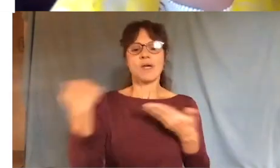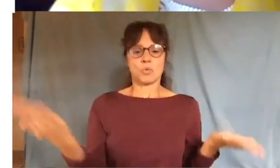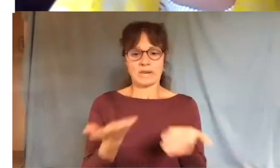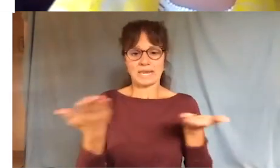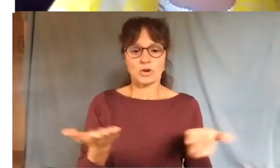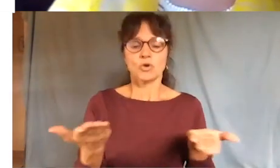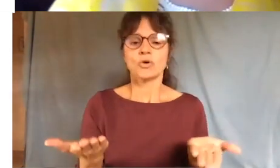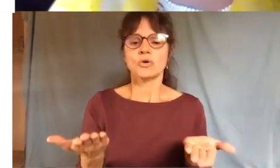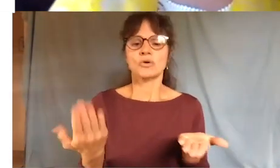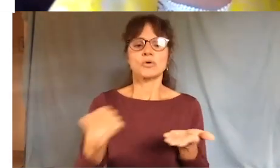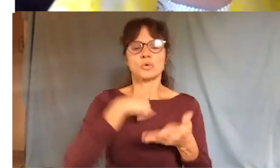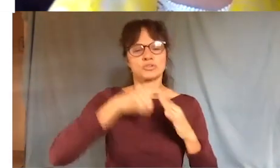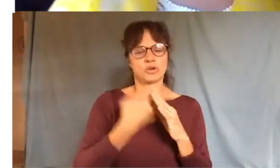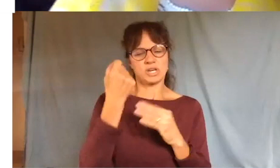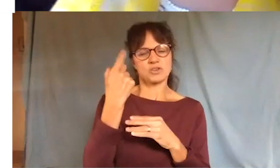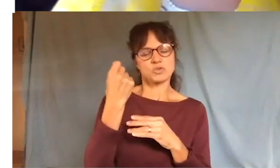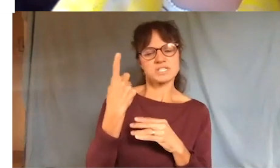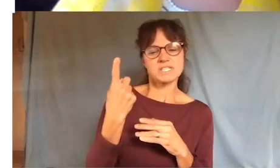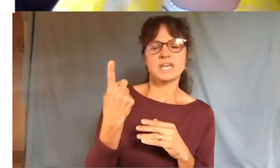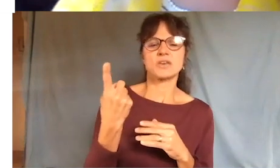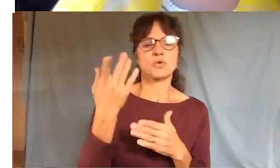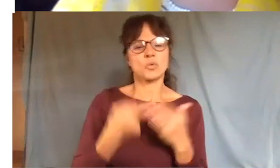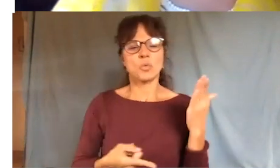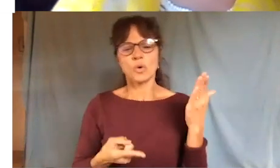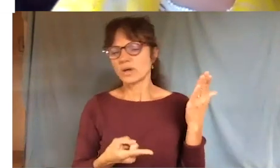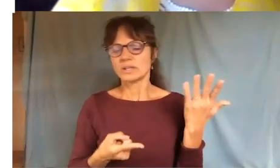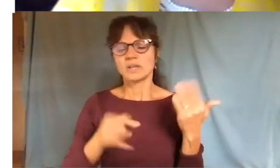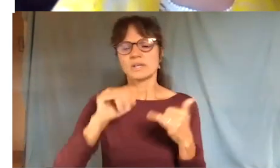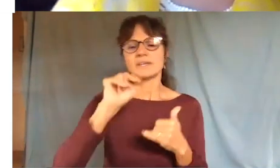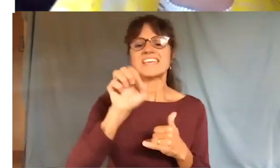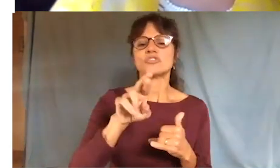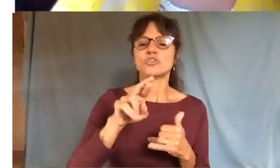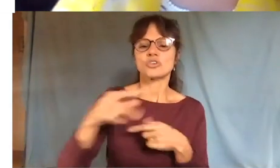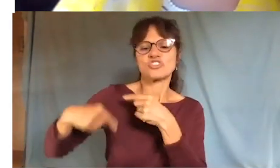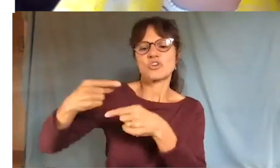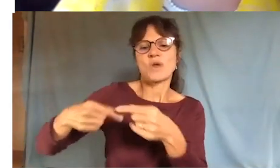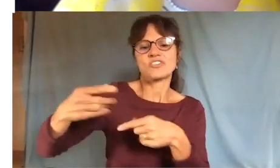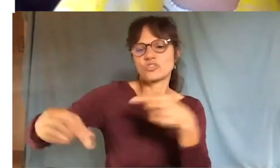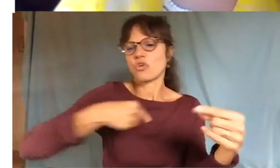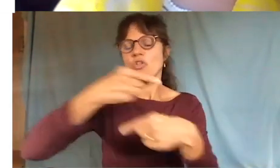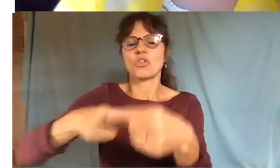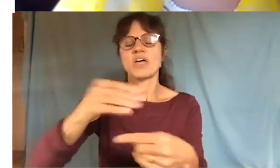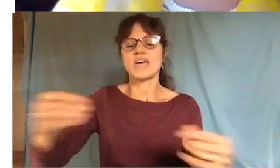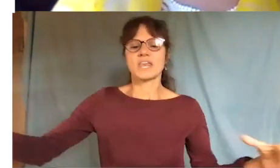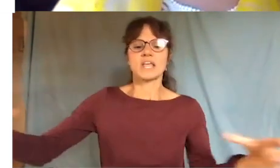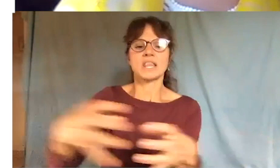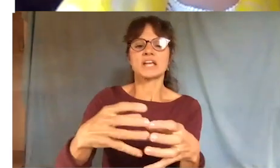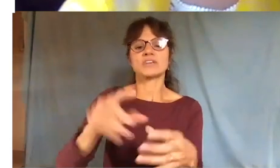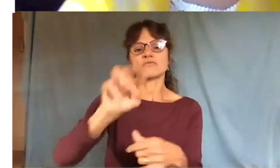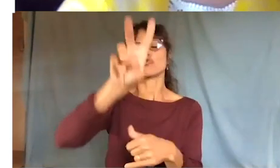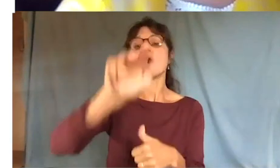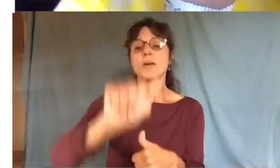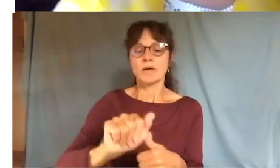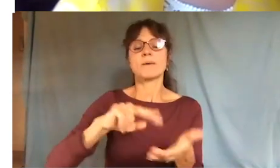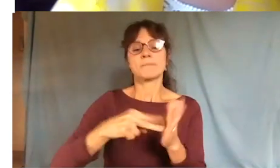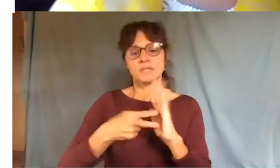here. We're beginning to understand what intergenerational and collective trauma is. We're beginning